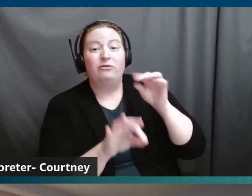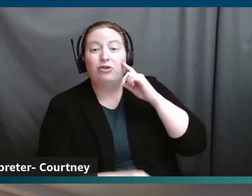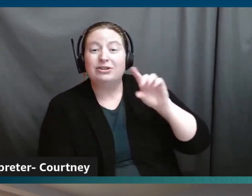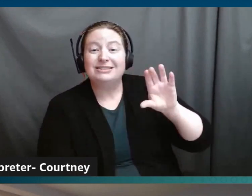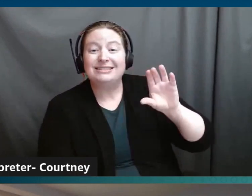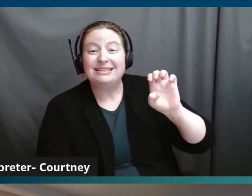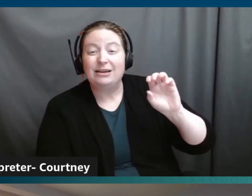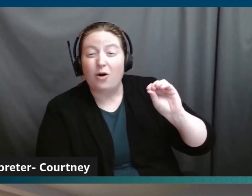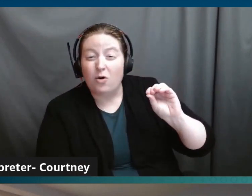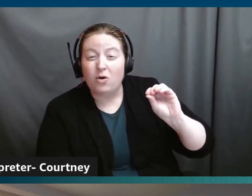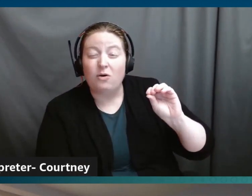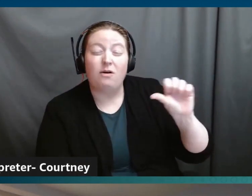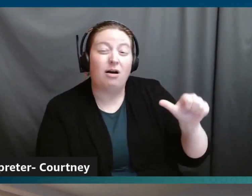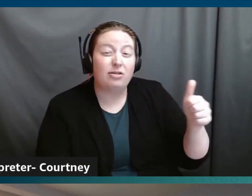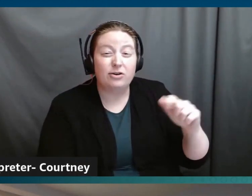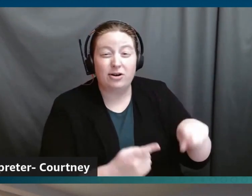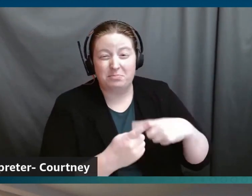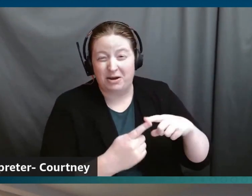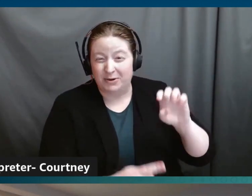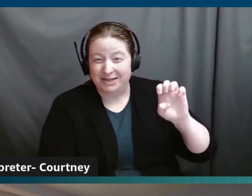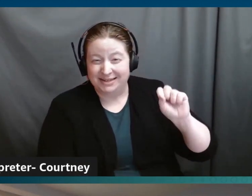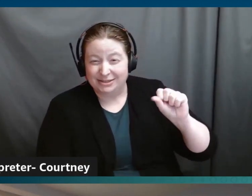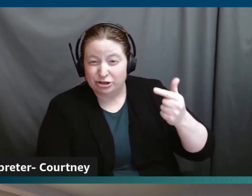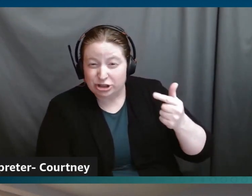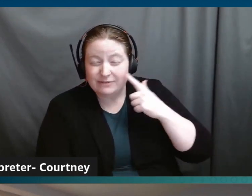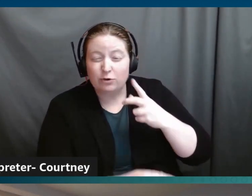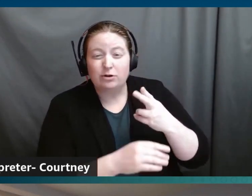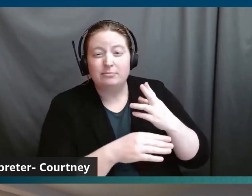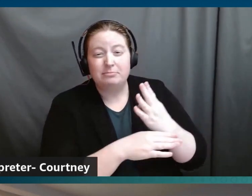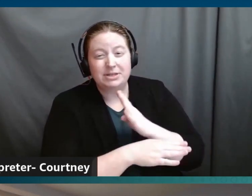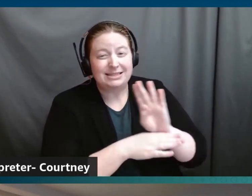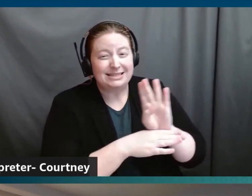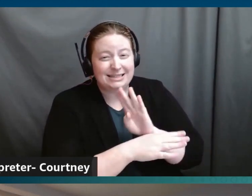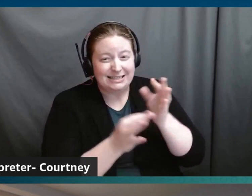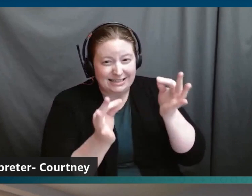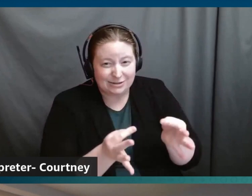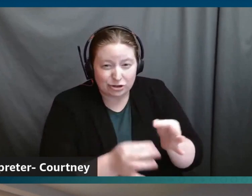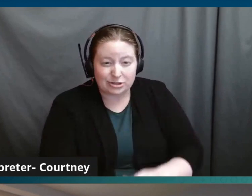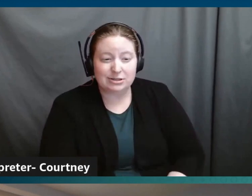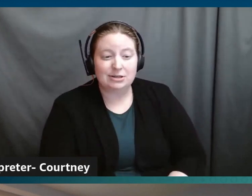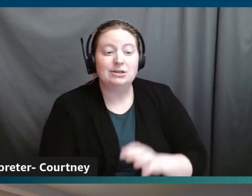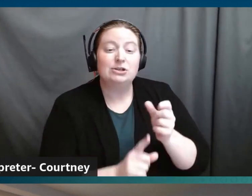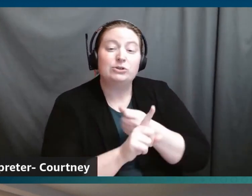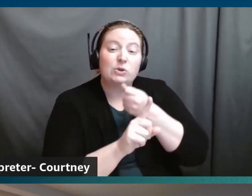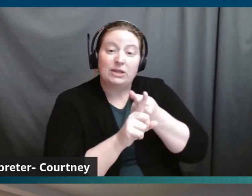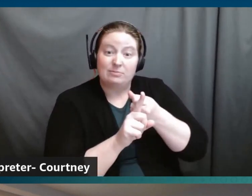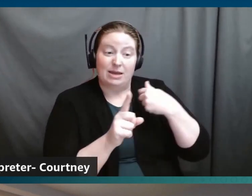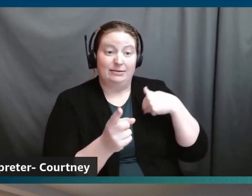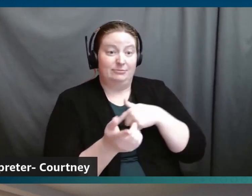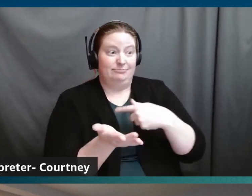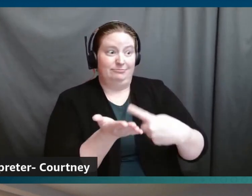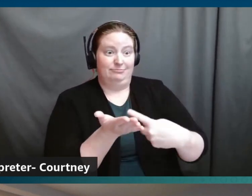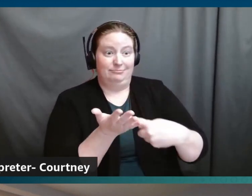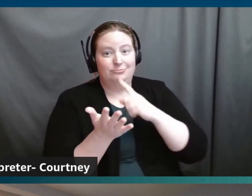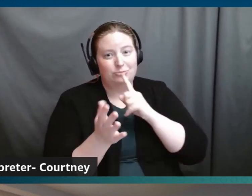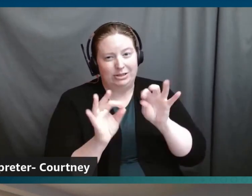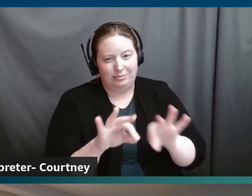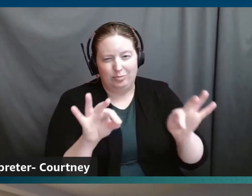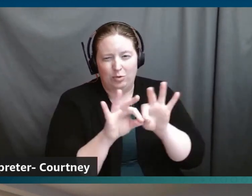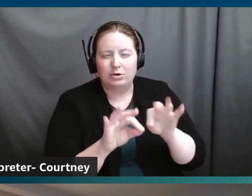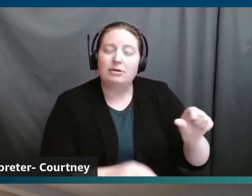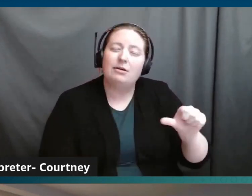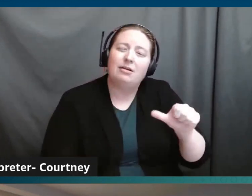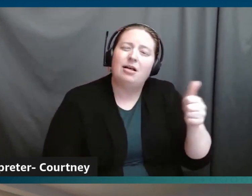others about about ESG and making business decisions. So I think the impact here as we talk through this is really important. But the other thing that you